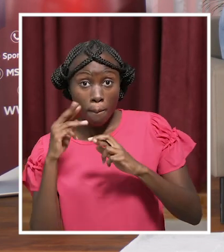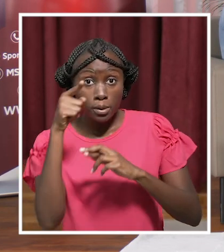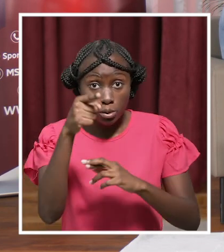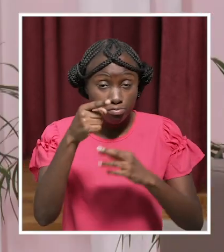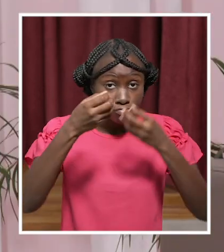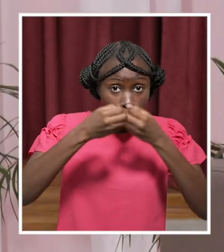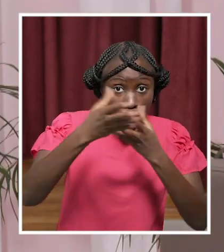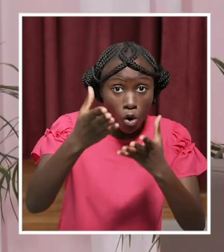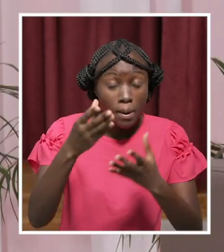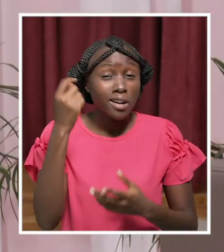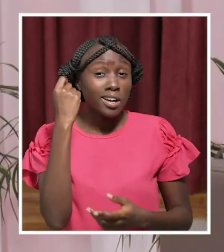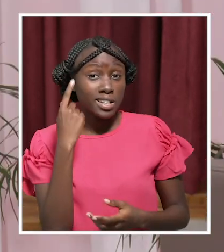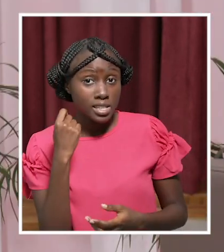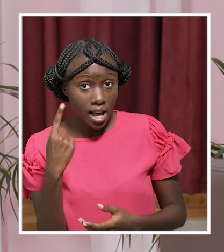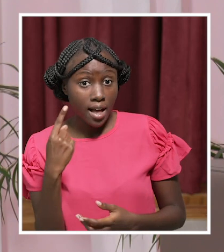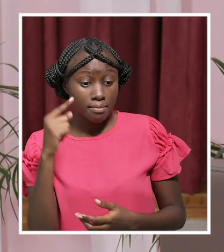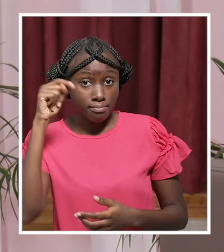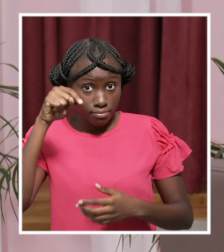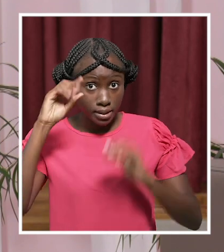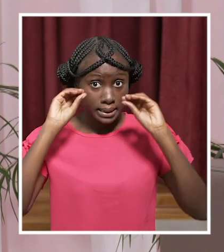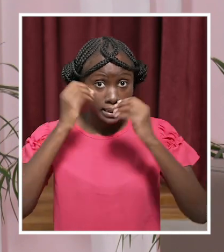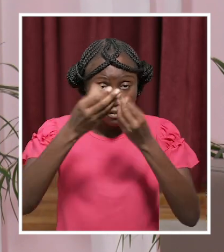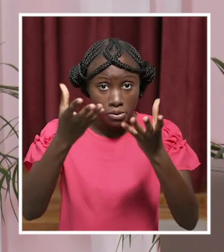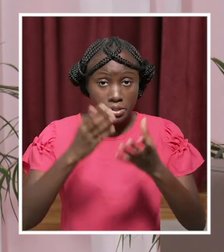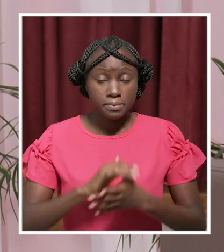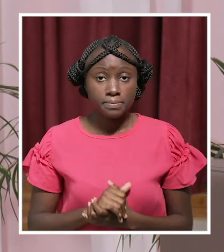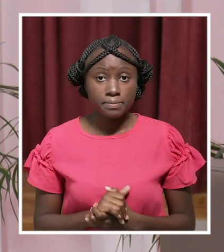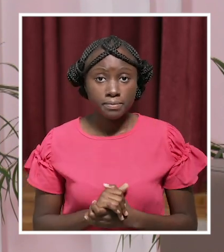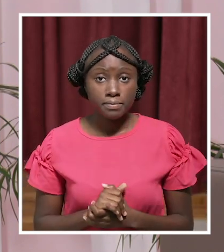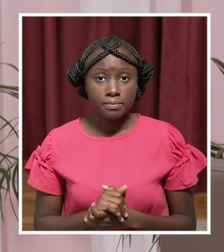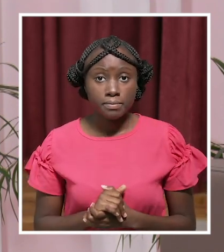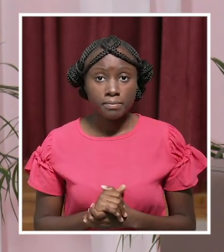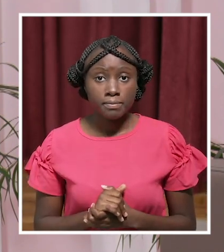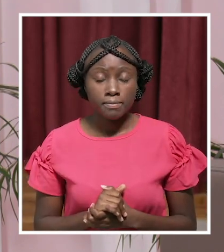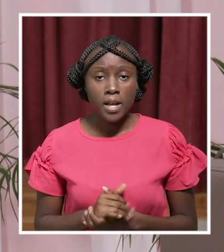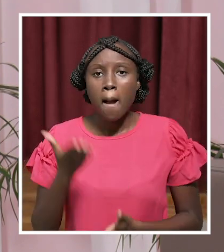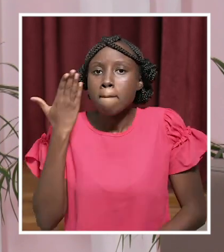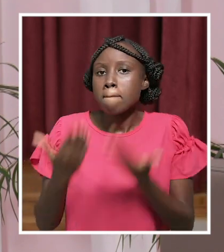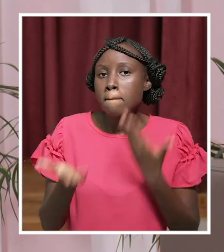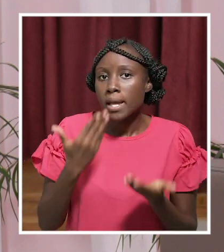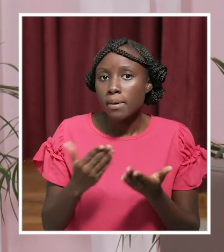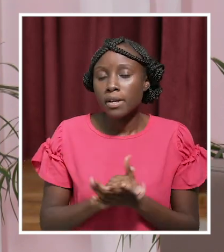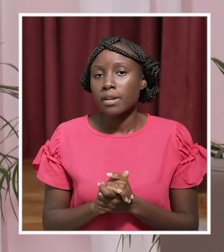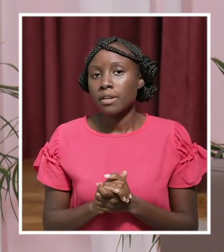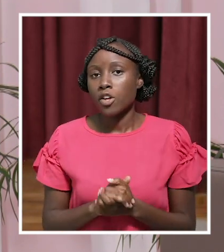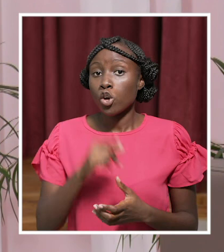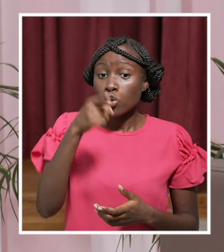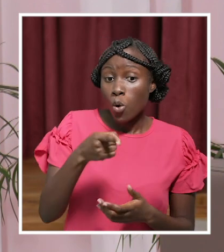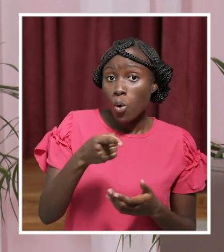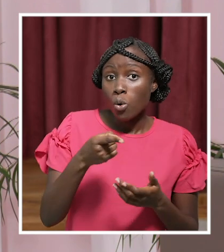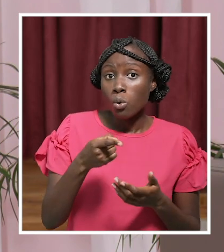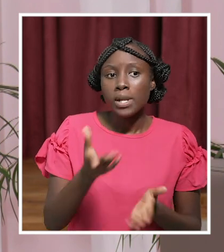you'll be able to translate this information in terms of better living. And who knows, you might be able to help someone who probably